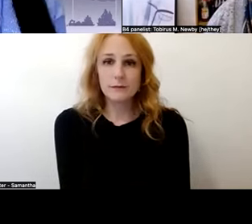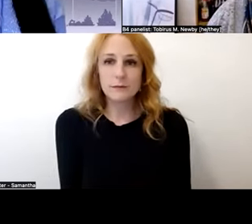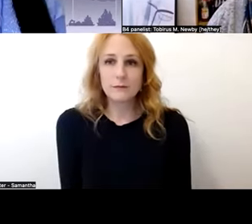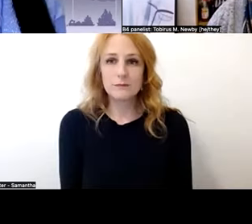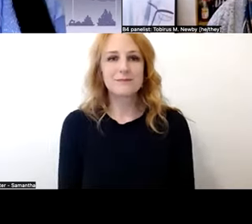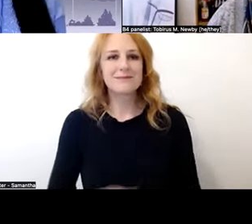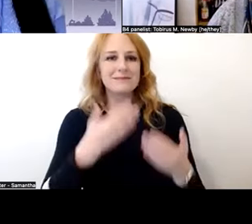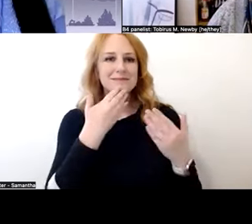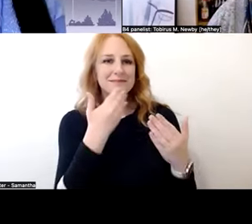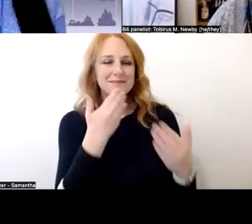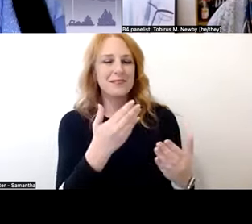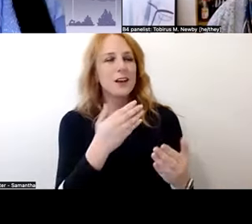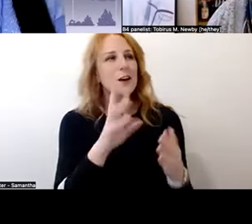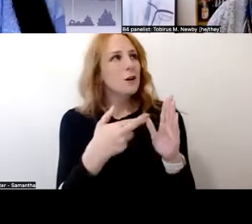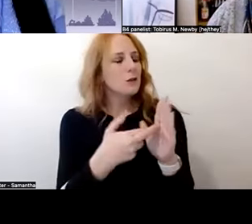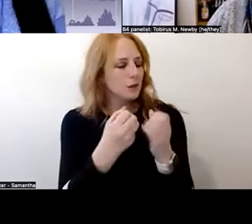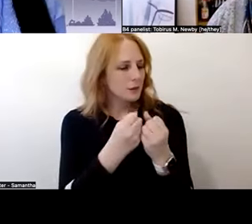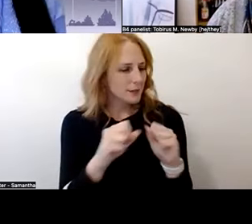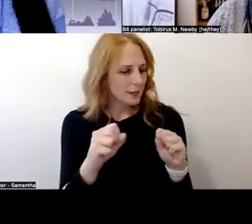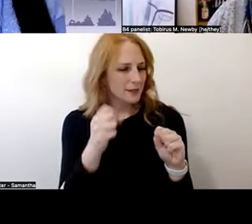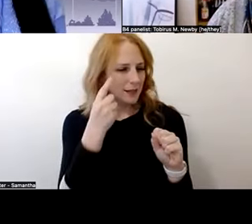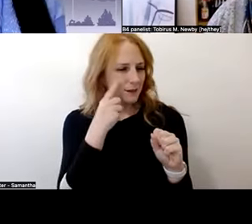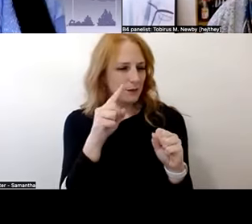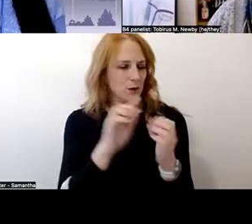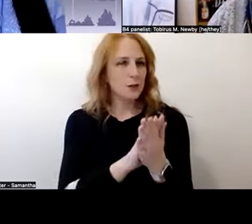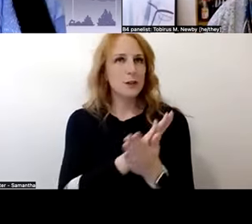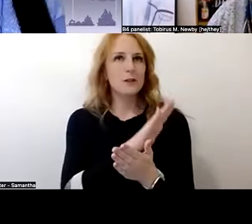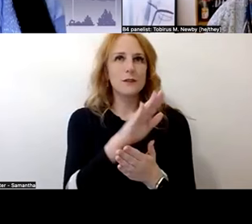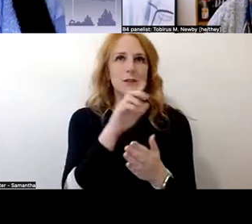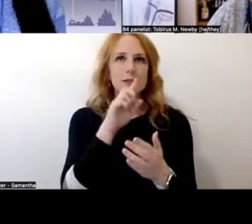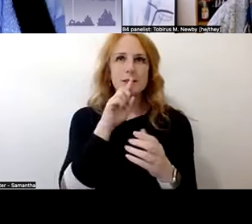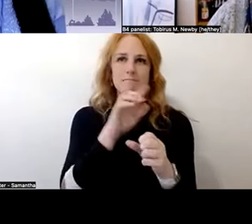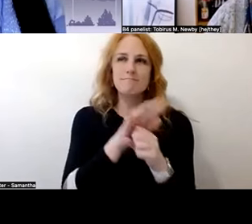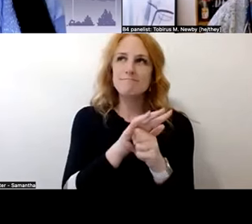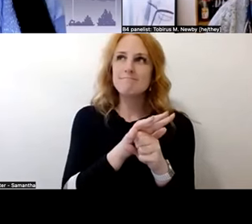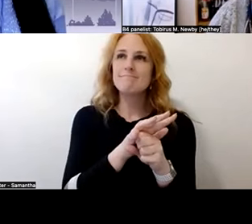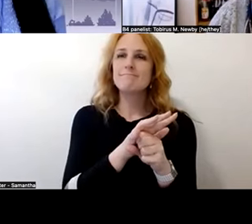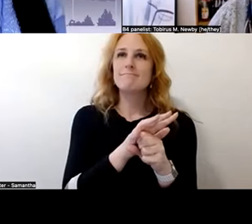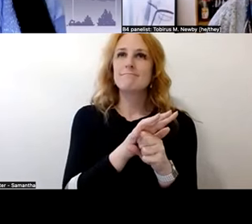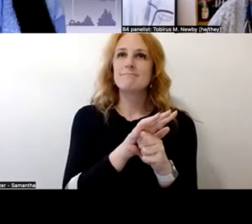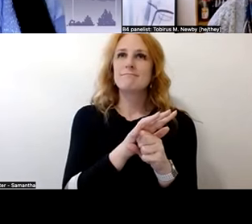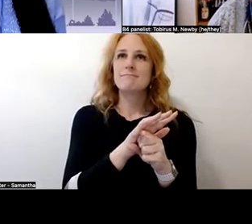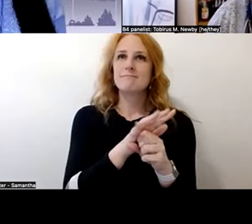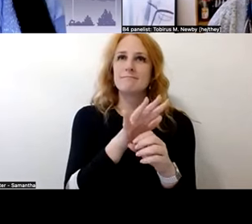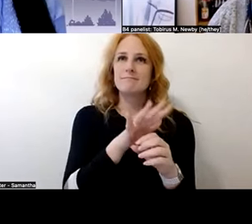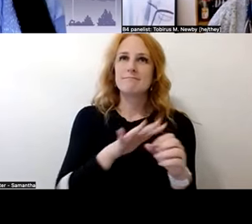Thank you. What role does safety play as the university commits to fostering a campus community of belonging and thriving?